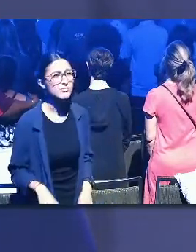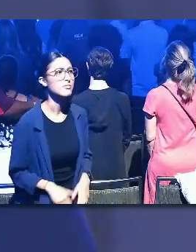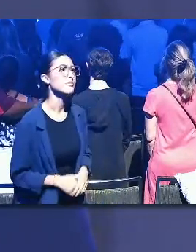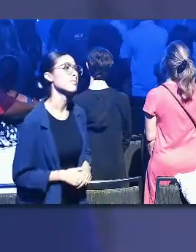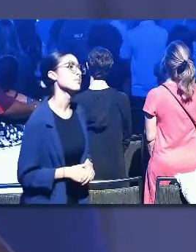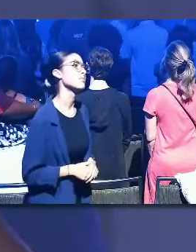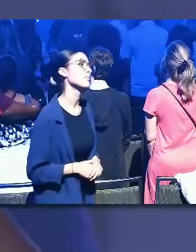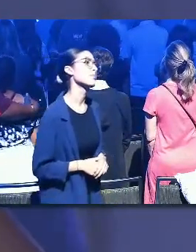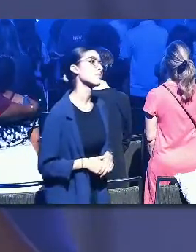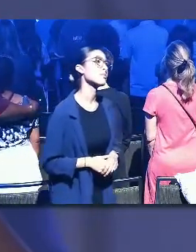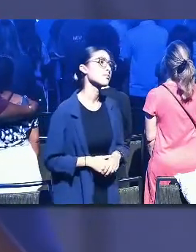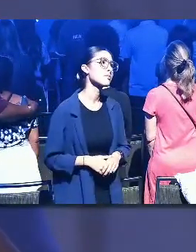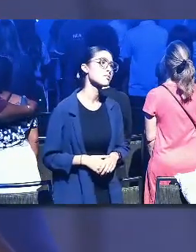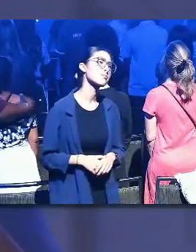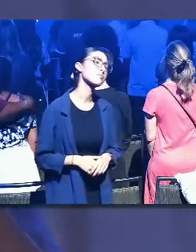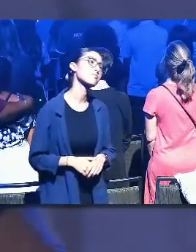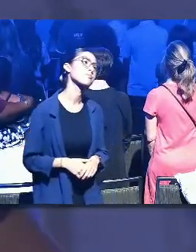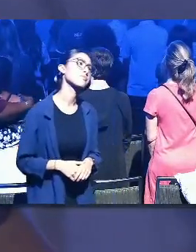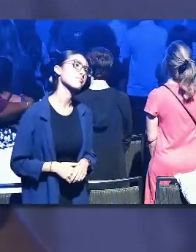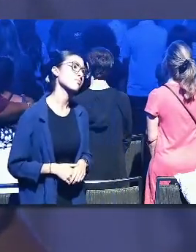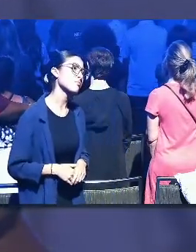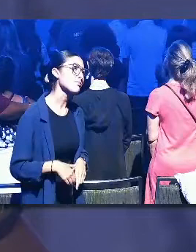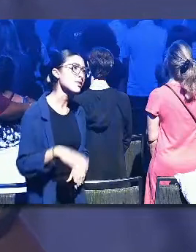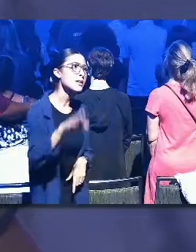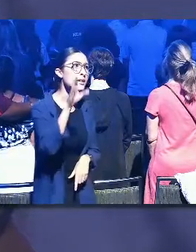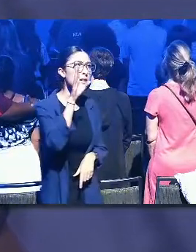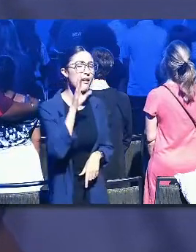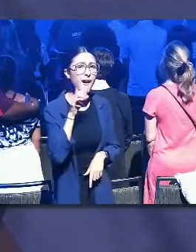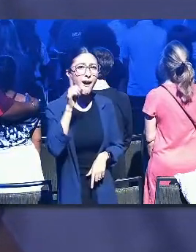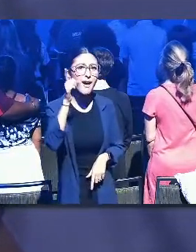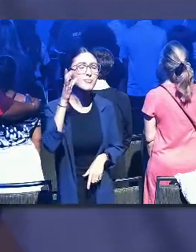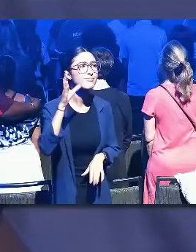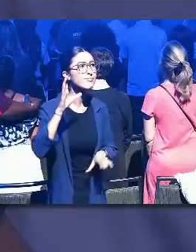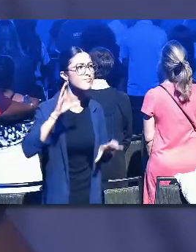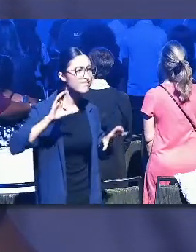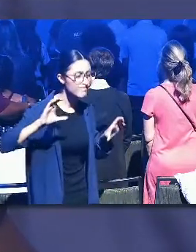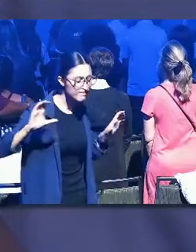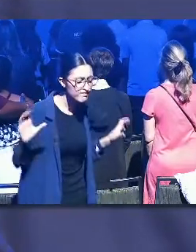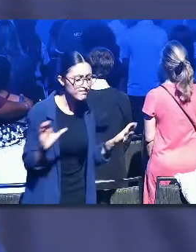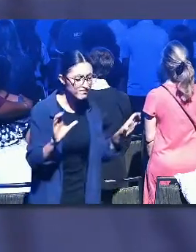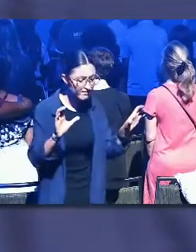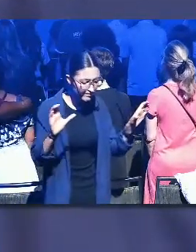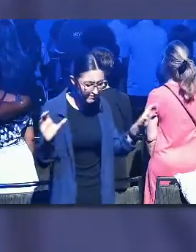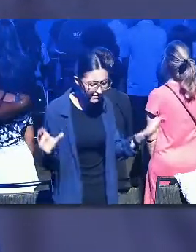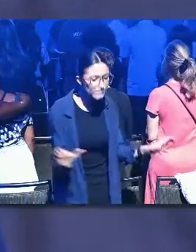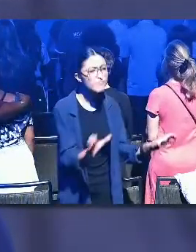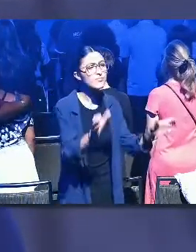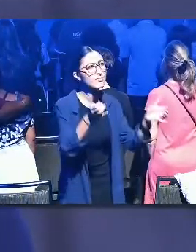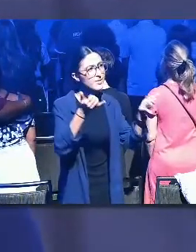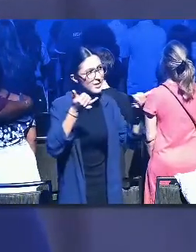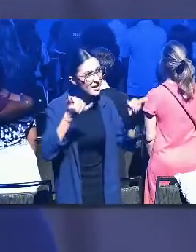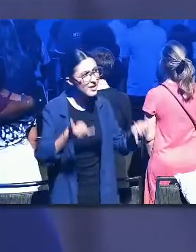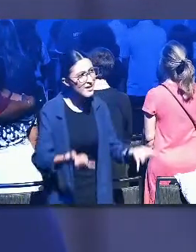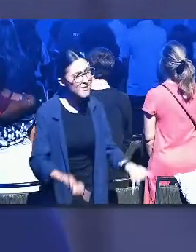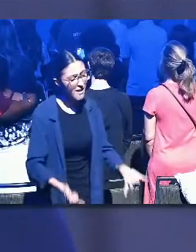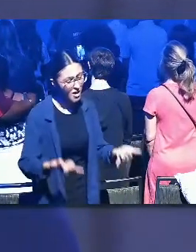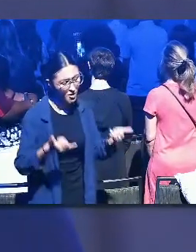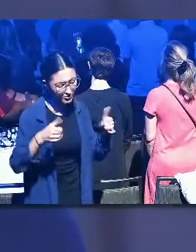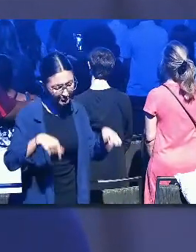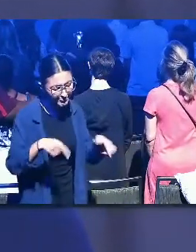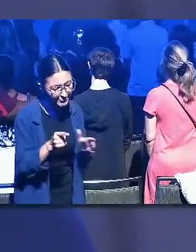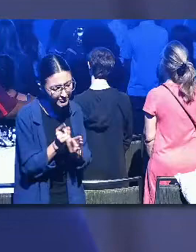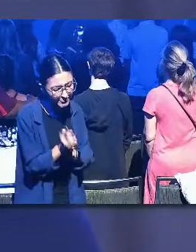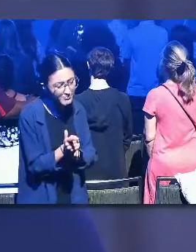right. He's working right now. Yes. He's working right now.